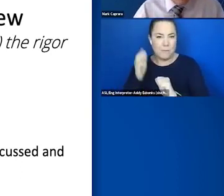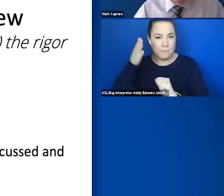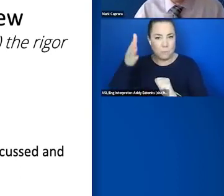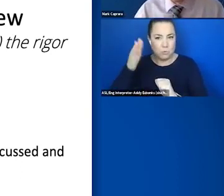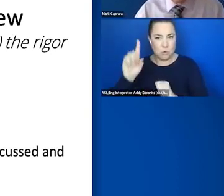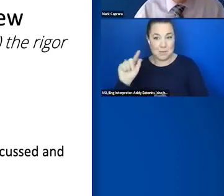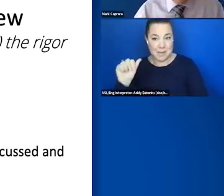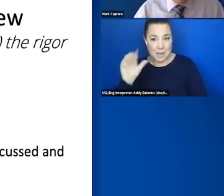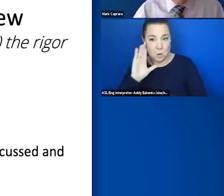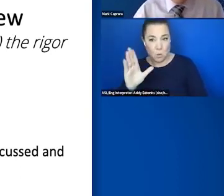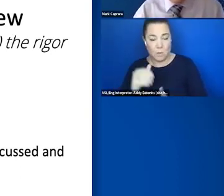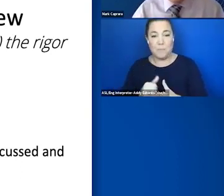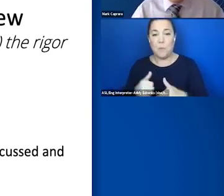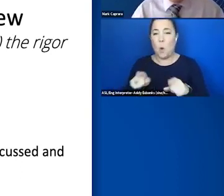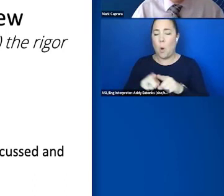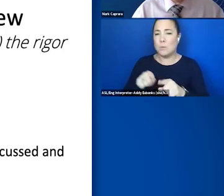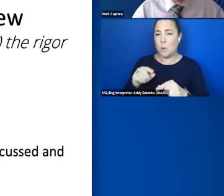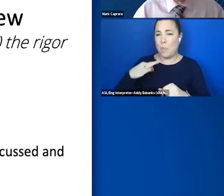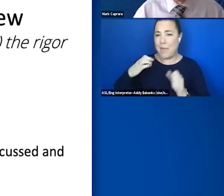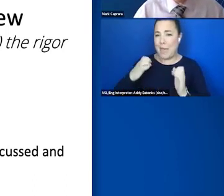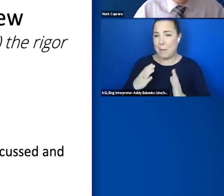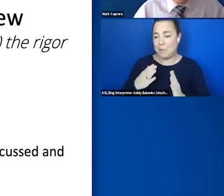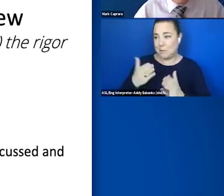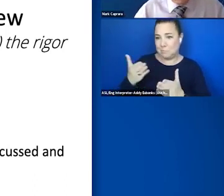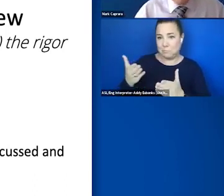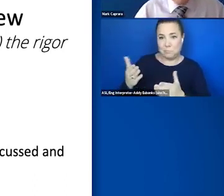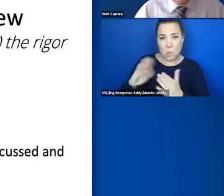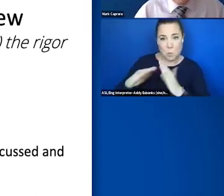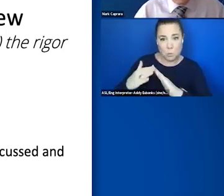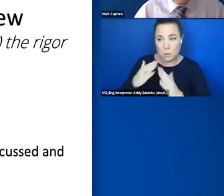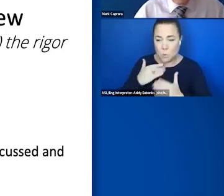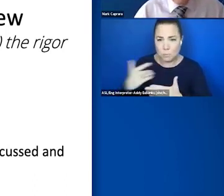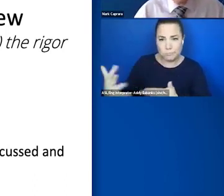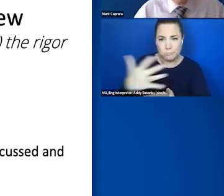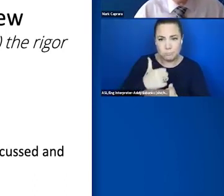Now, as I said, we expect peer review to improve, but attributing